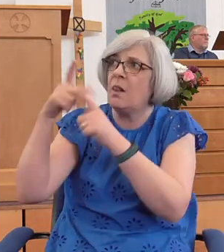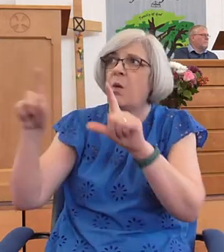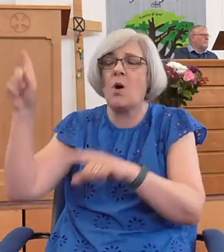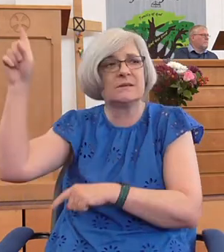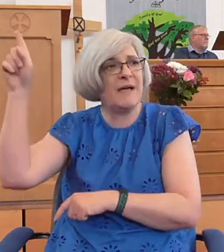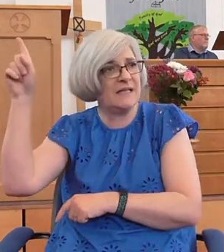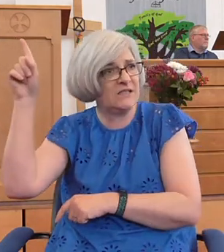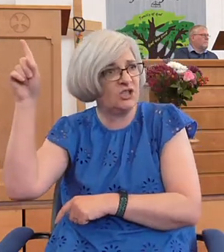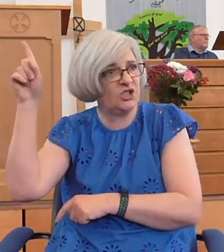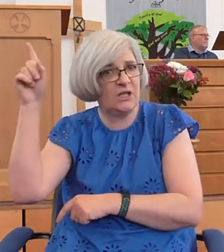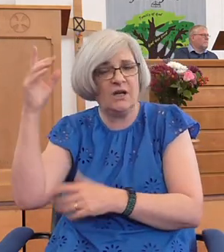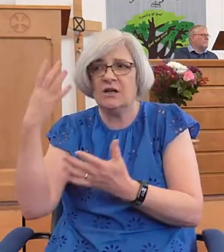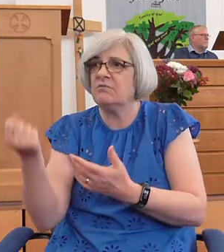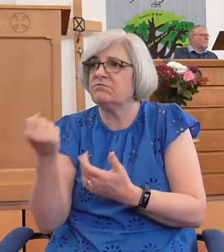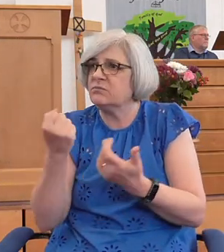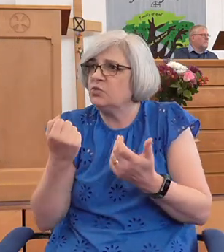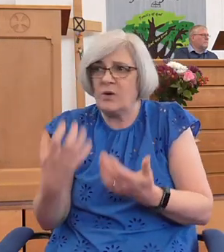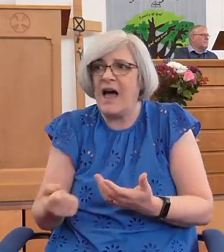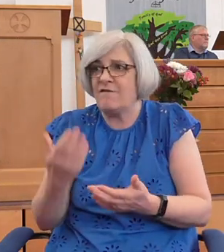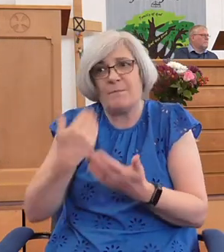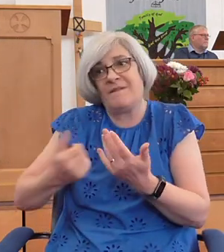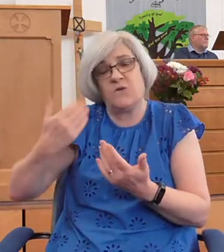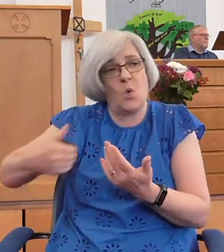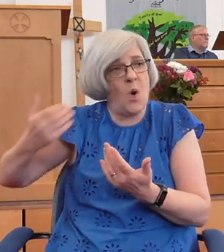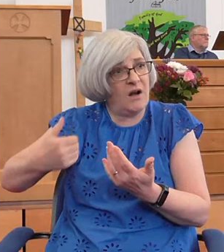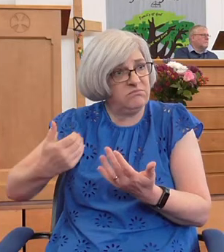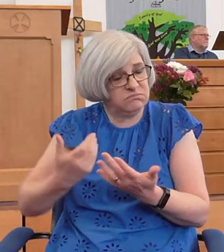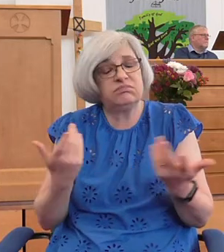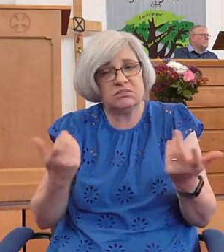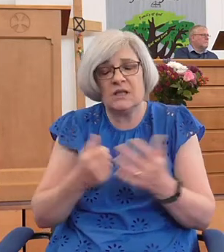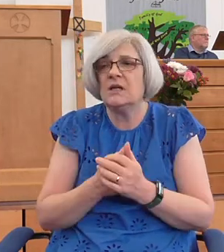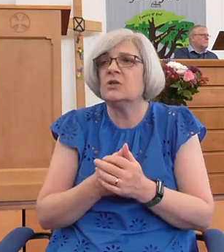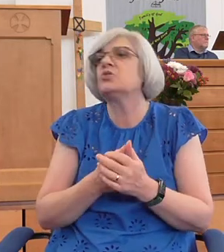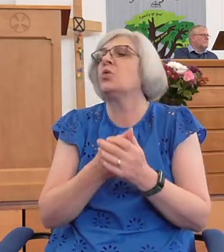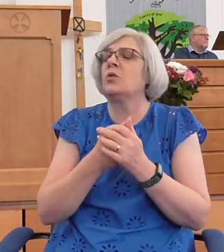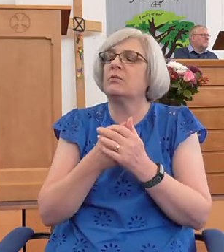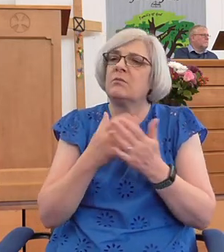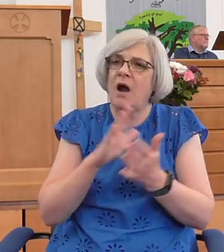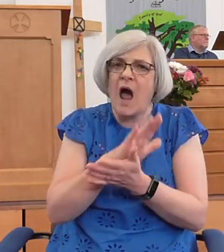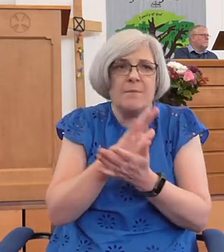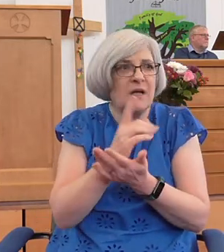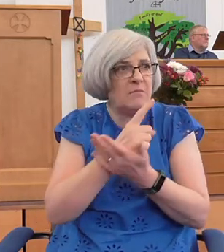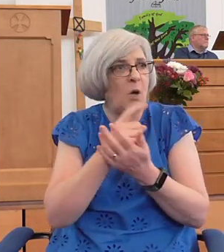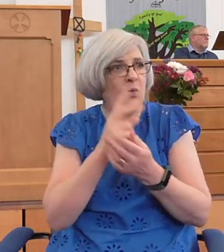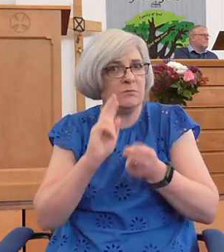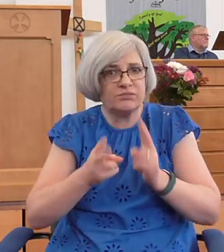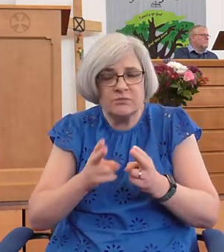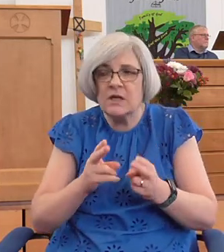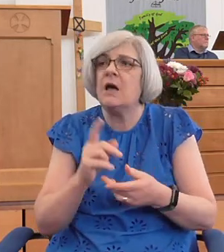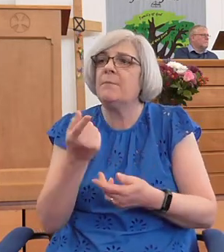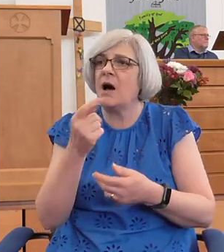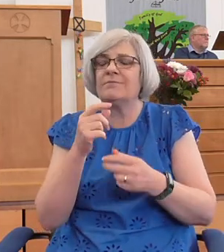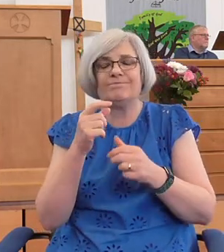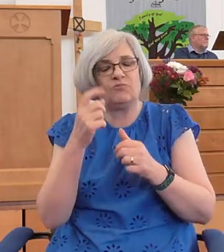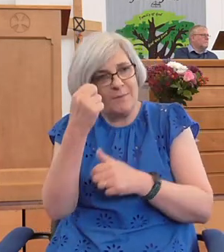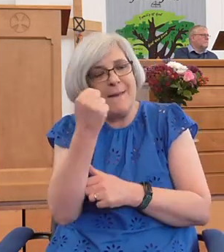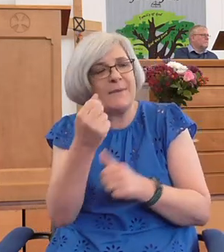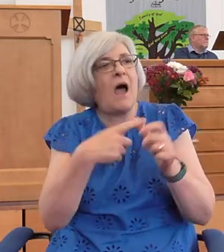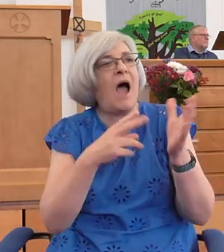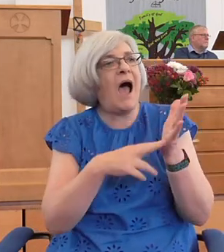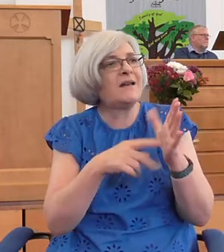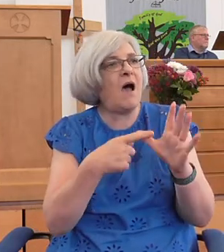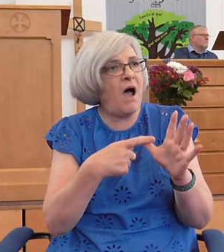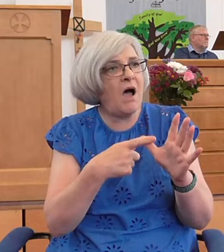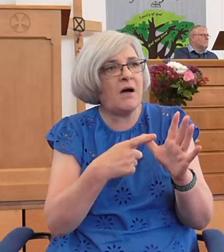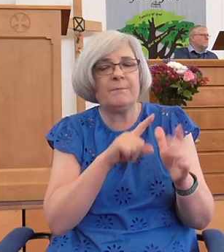than they would have done without that technology. So we're grateful to that, but we ask you to keep Anna especially in your prayers, as she